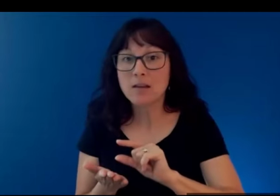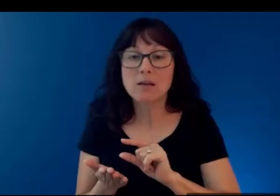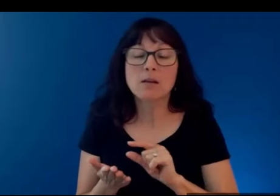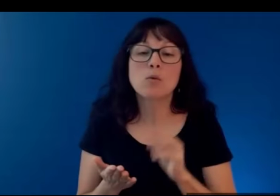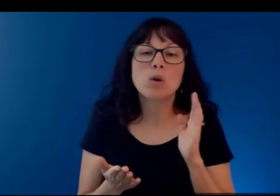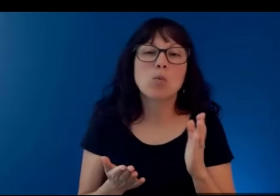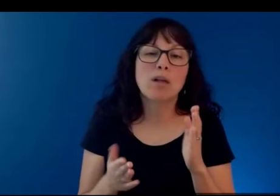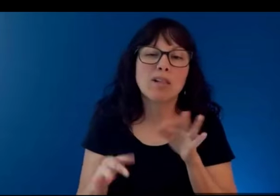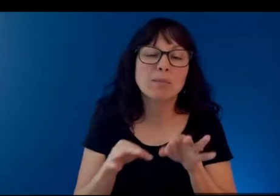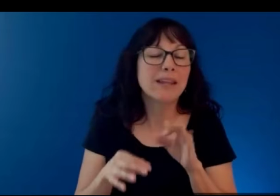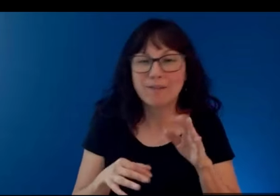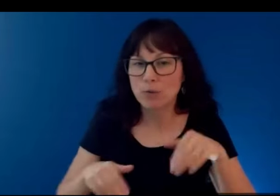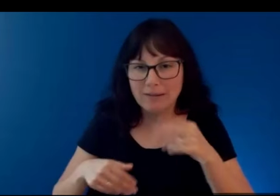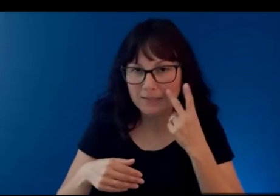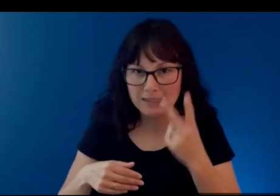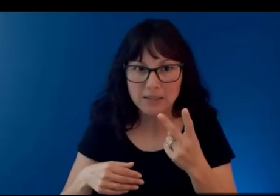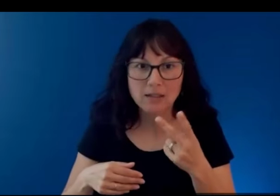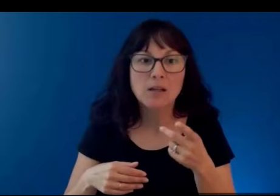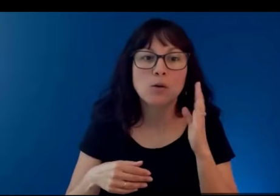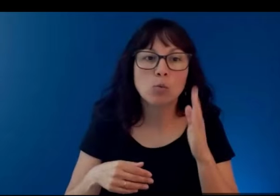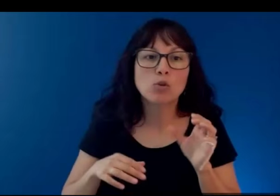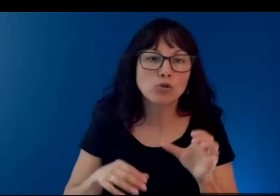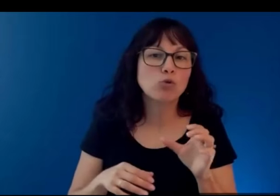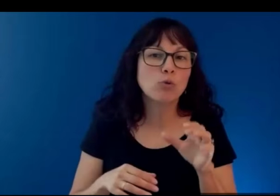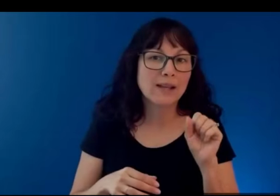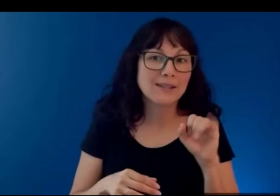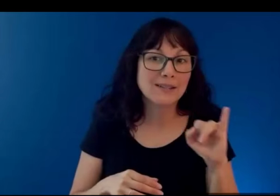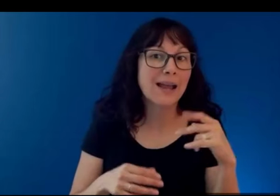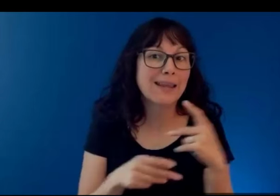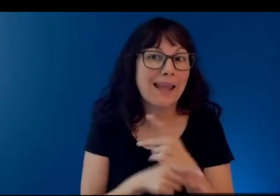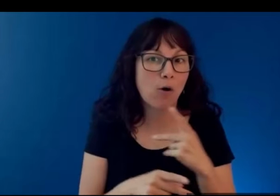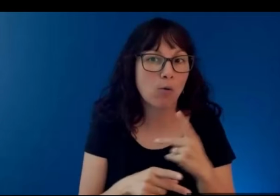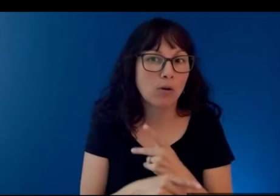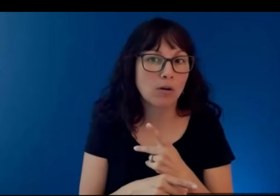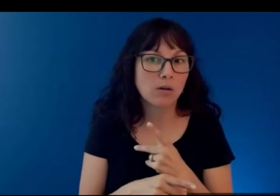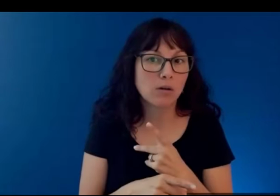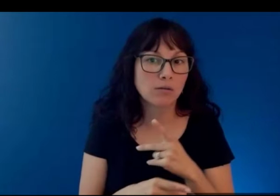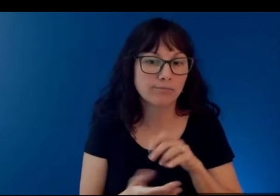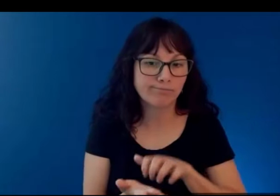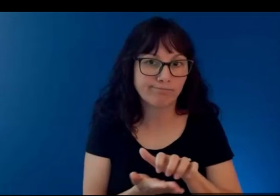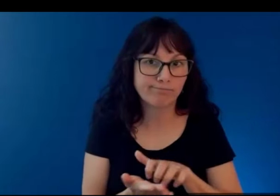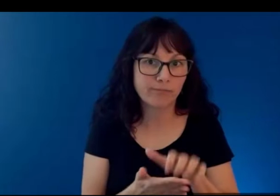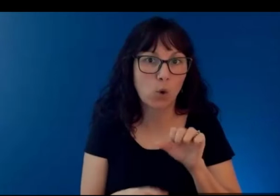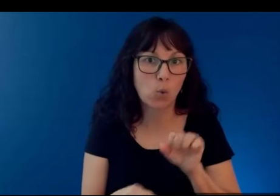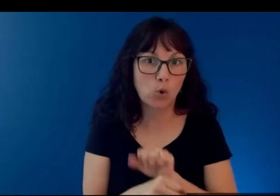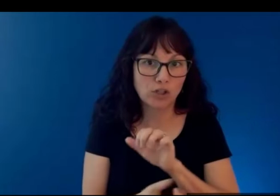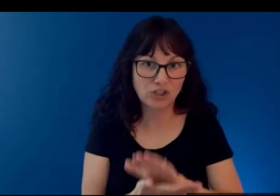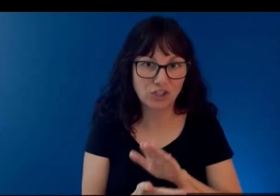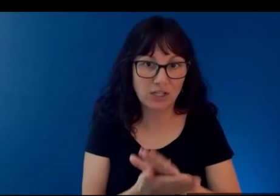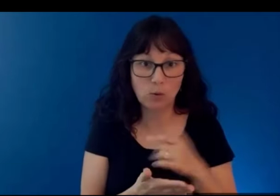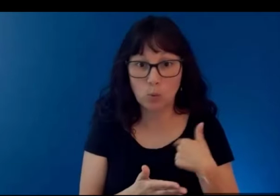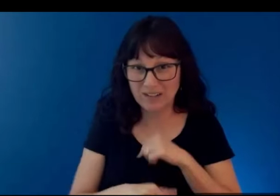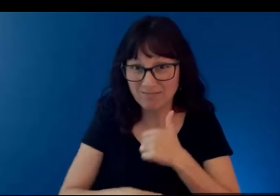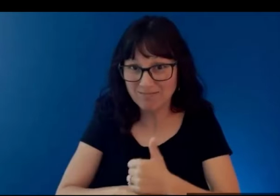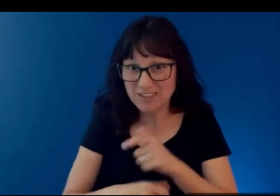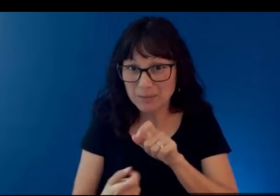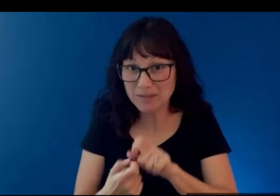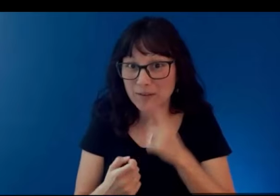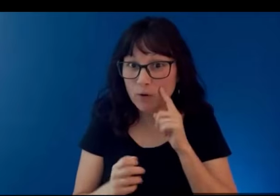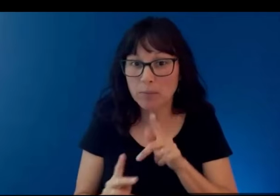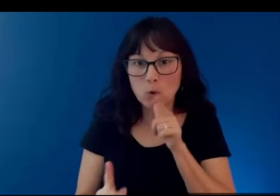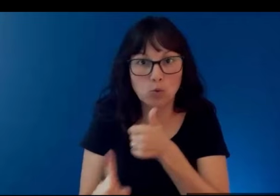have not already seen this, the SSI calculation worksheet, which we specifically created for folks